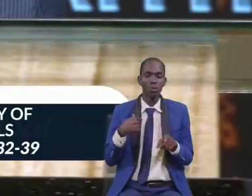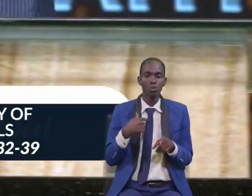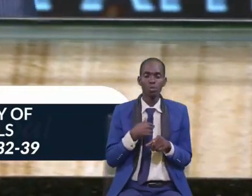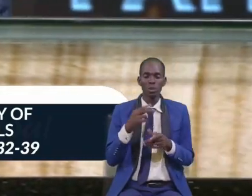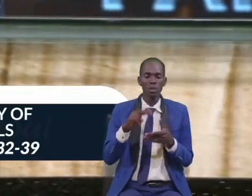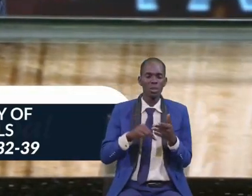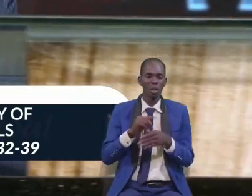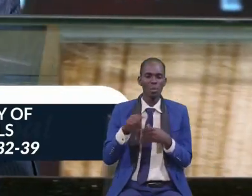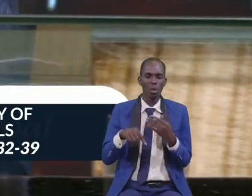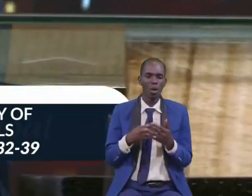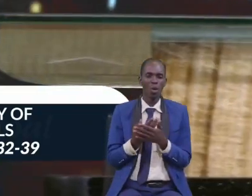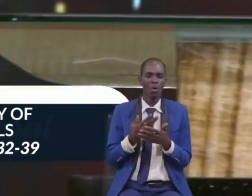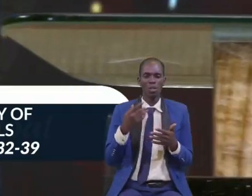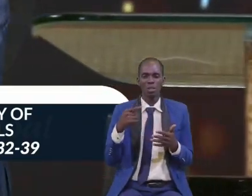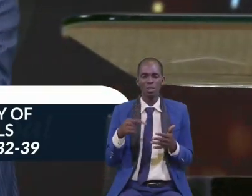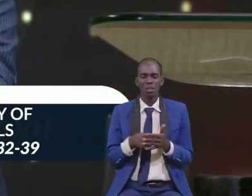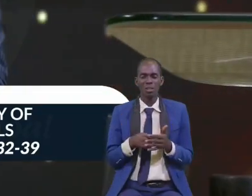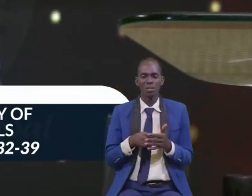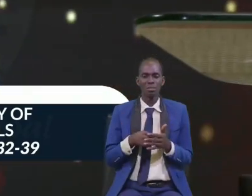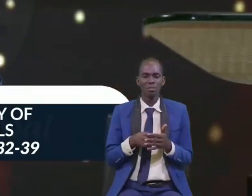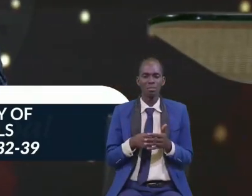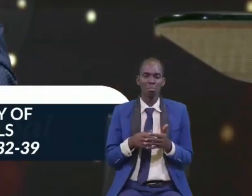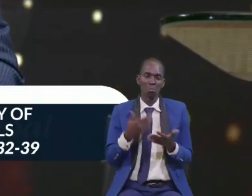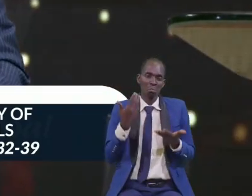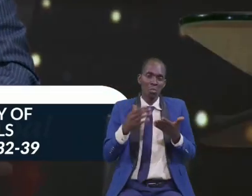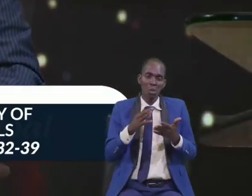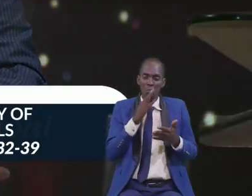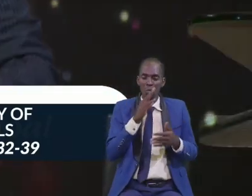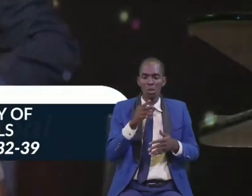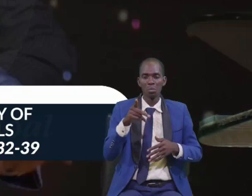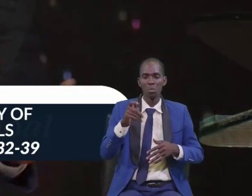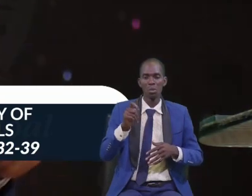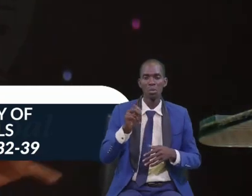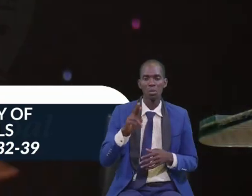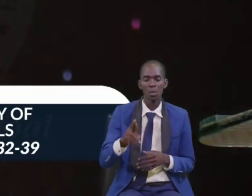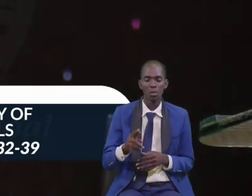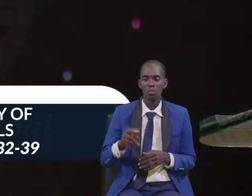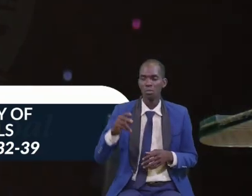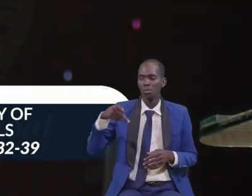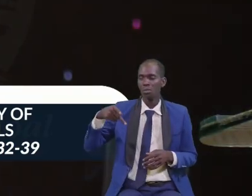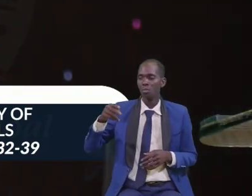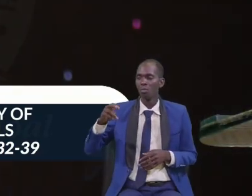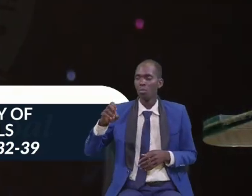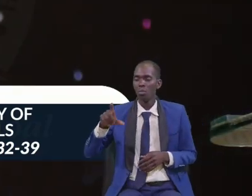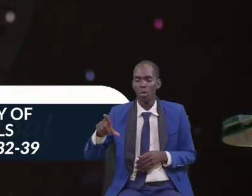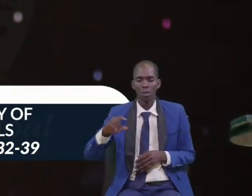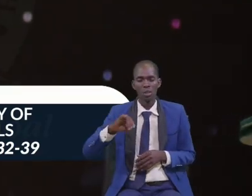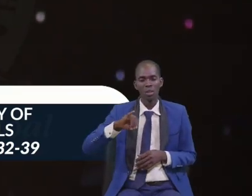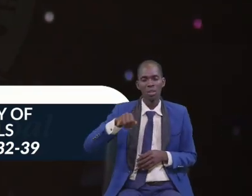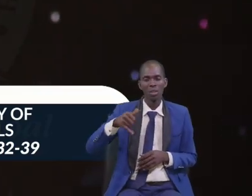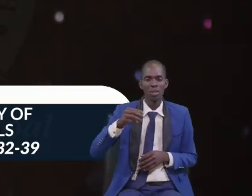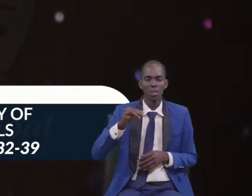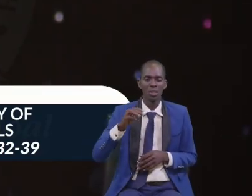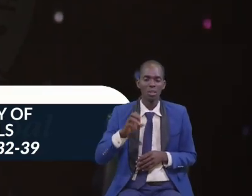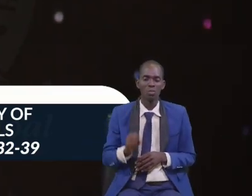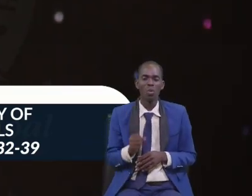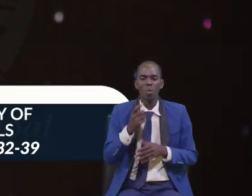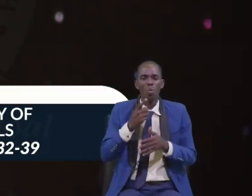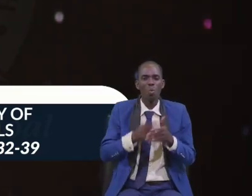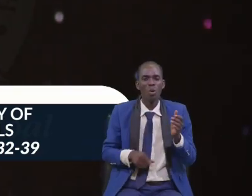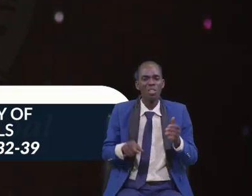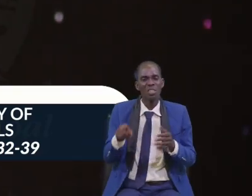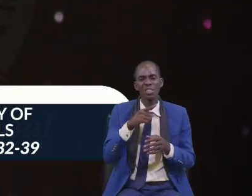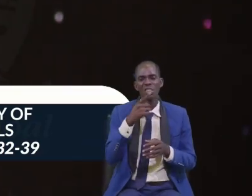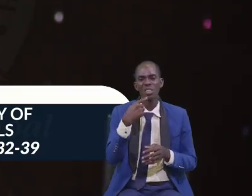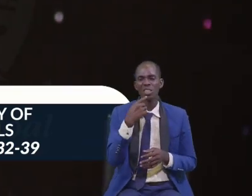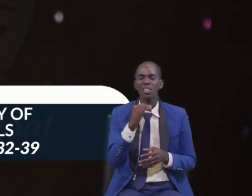whether it's Peter, whether it's Paul, whether it's James, all they are telling us is that don't be so